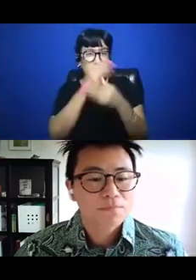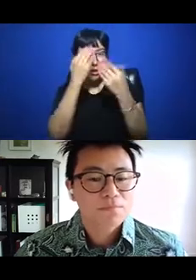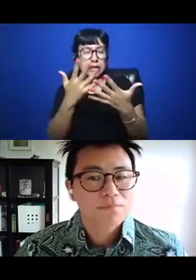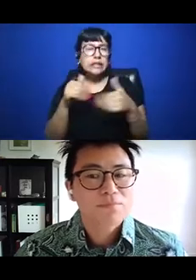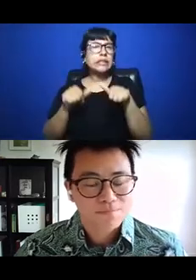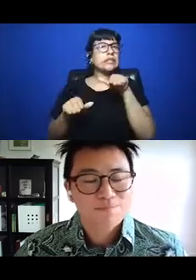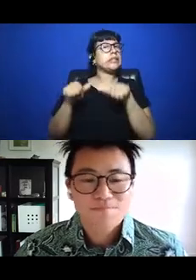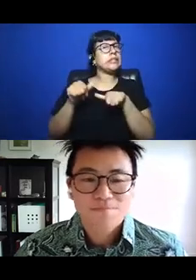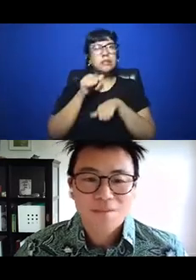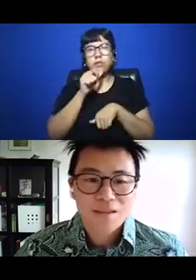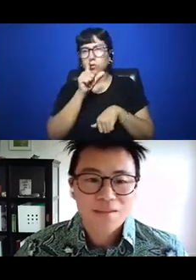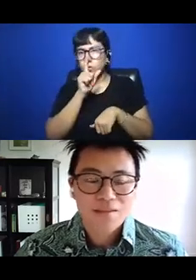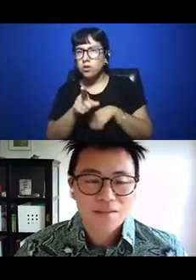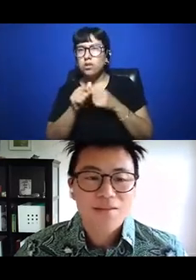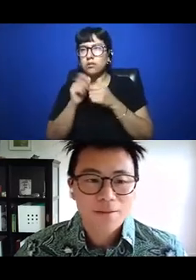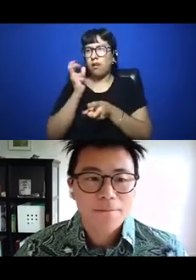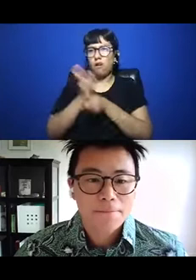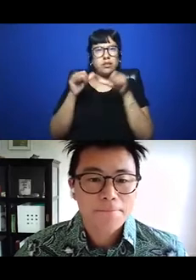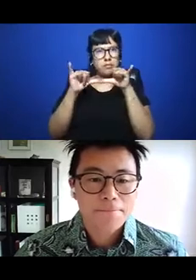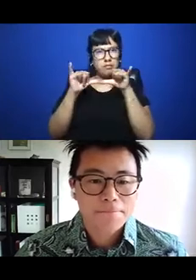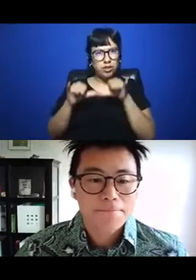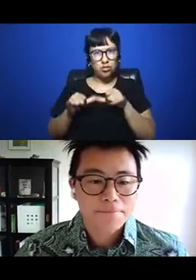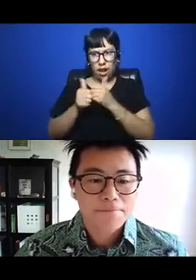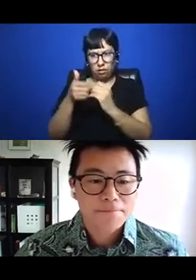uncertainty that is hard to measure.